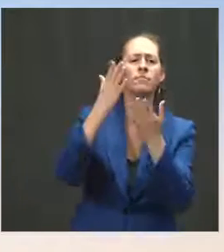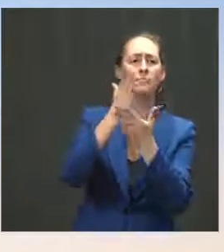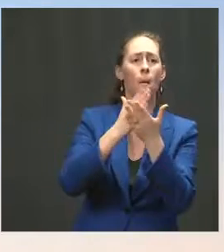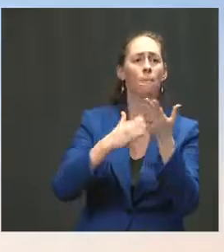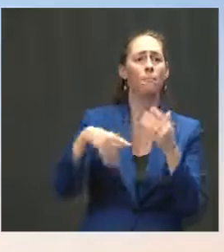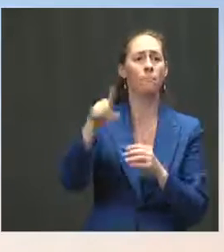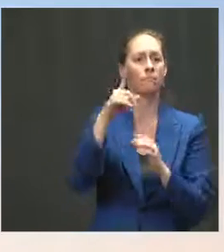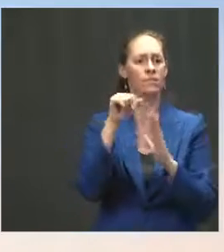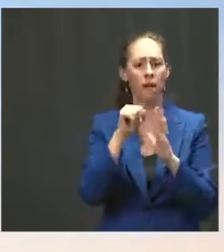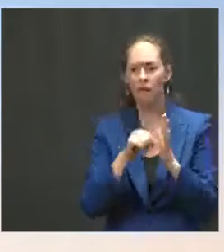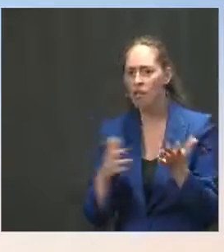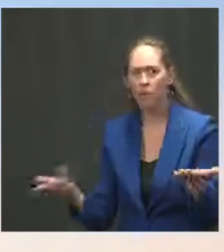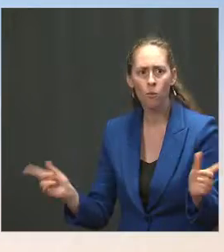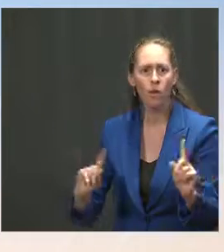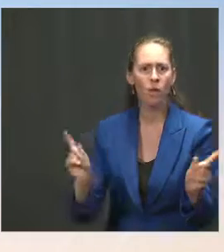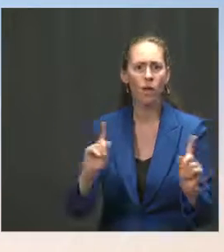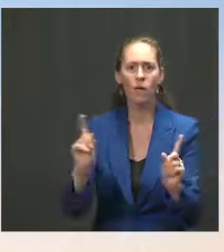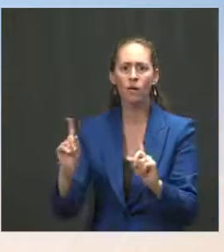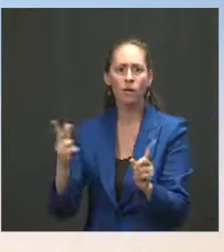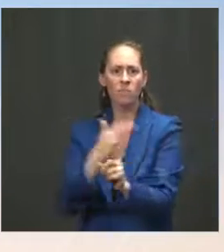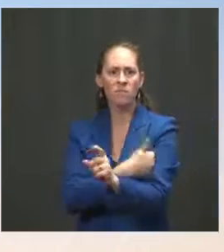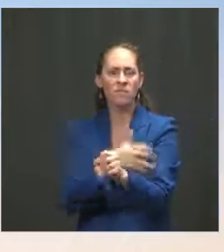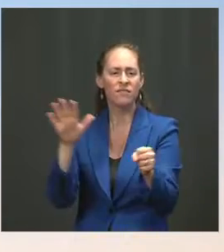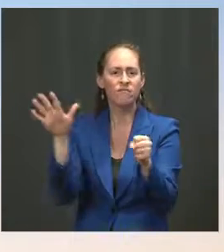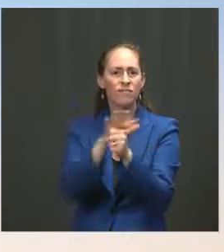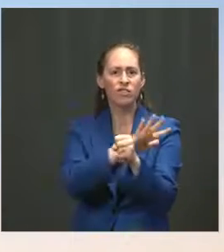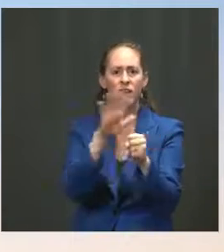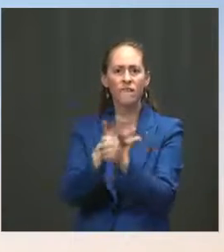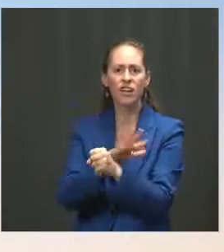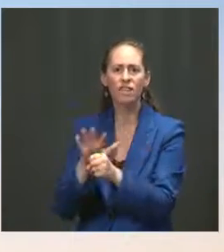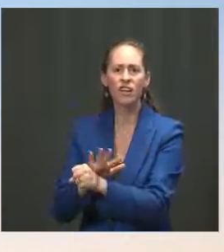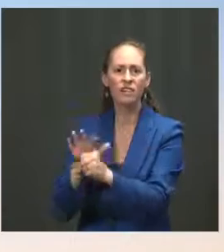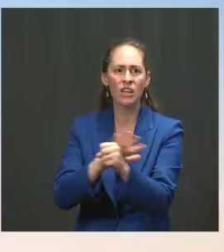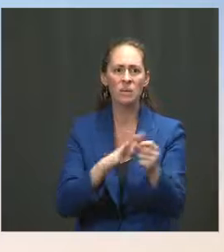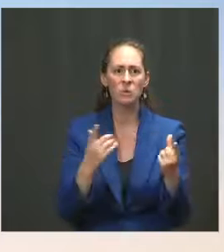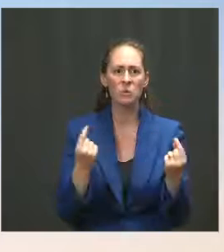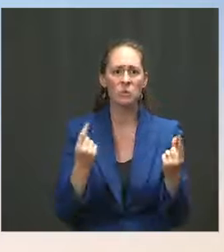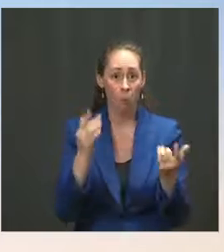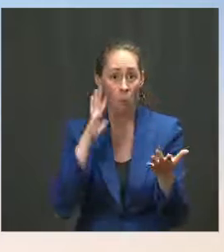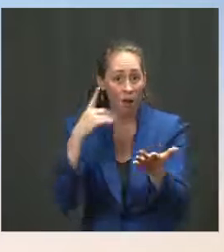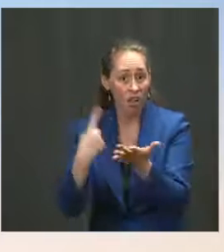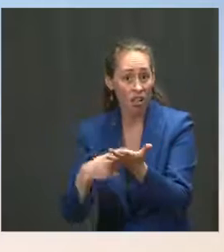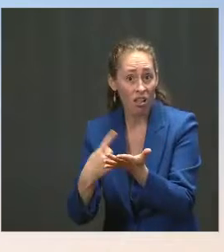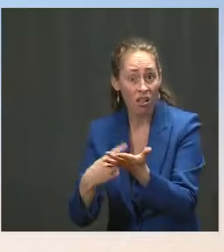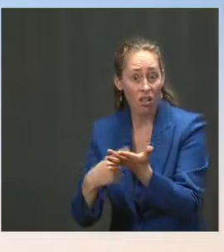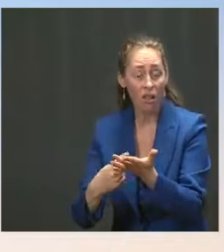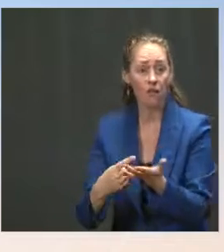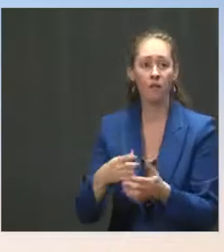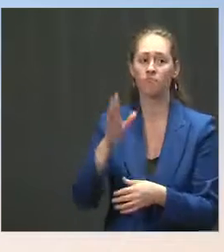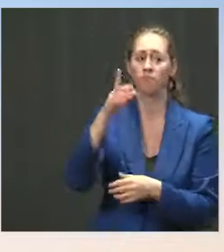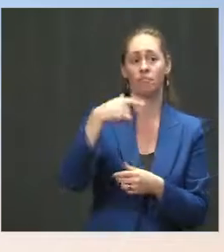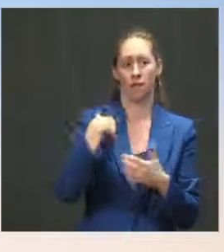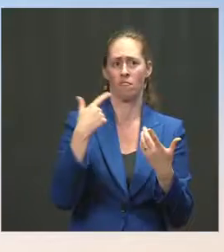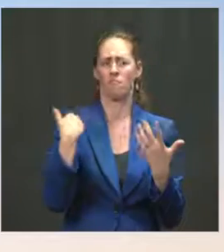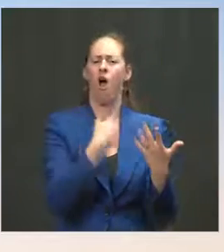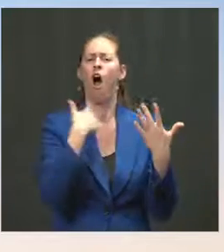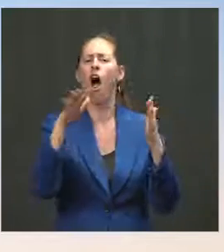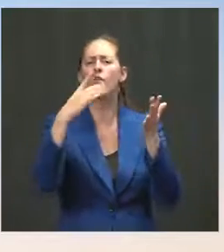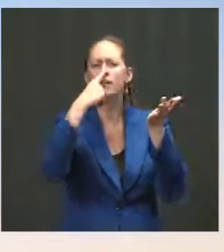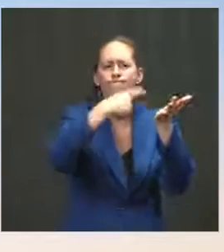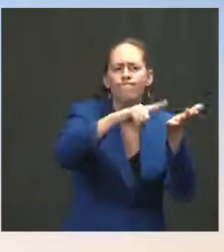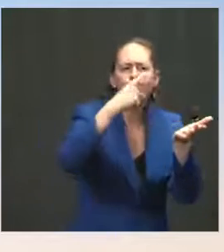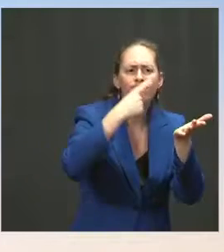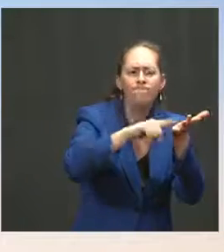for the number of hospitalized individuals. Are those conversations taking place? We are in touch with every governor, and we have